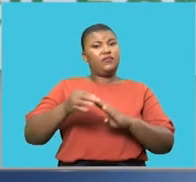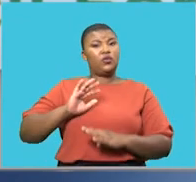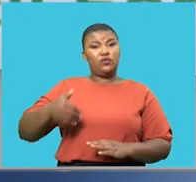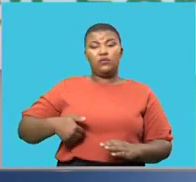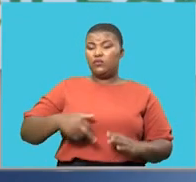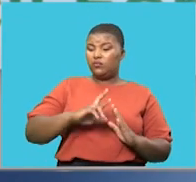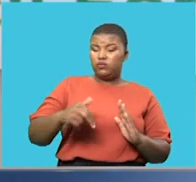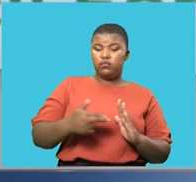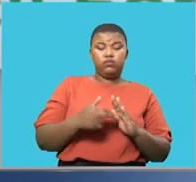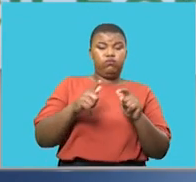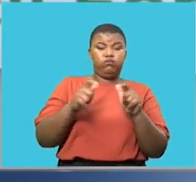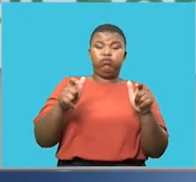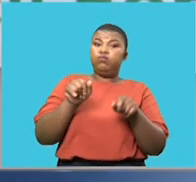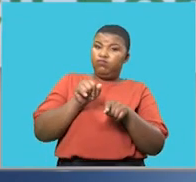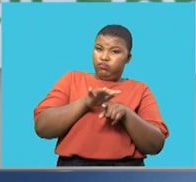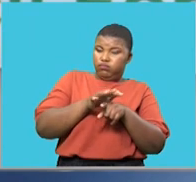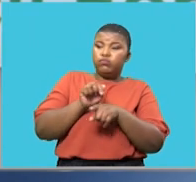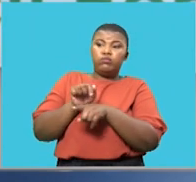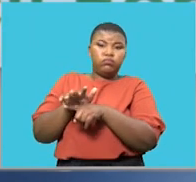a role of influence,